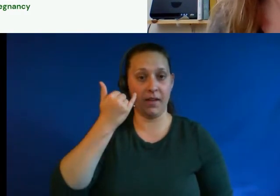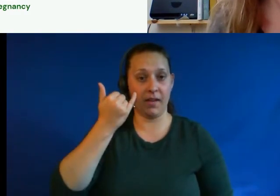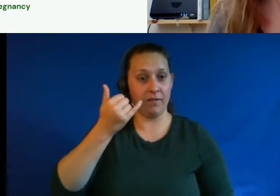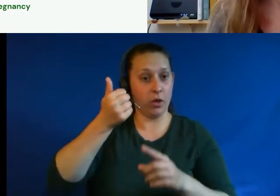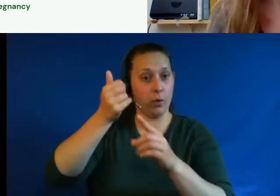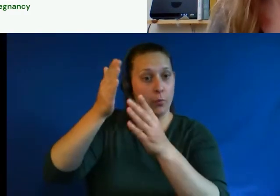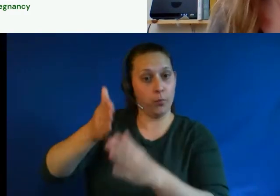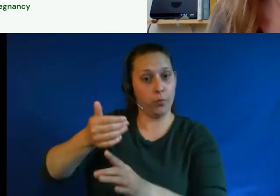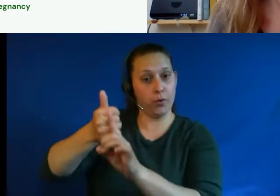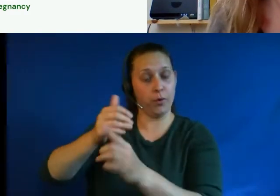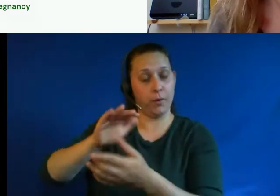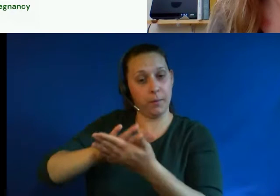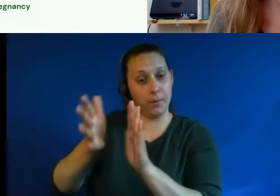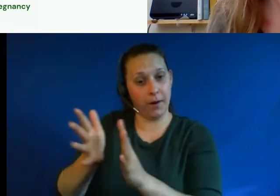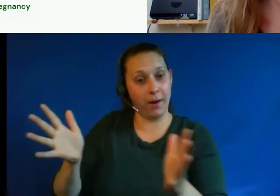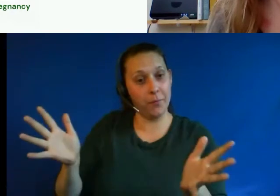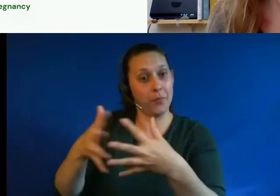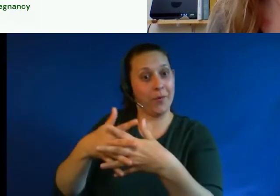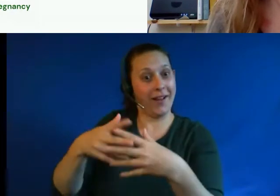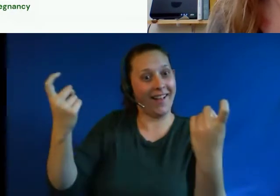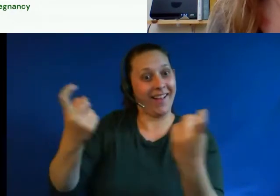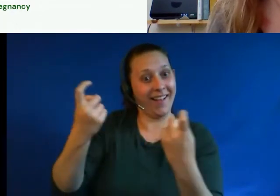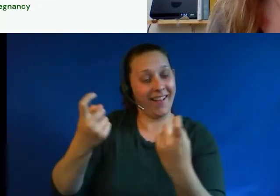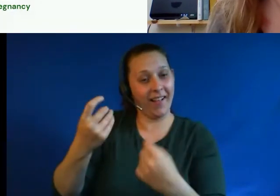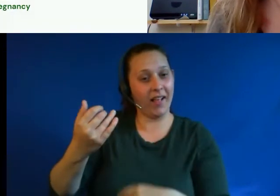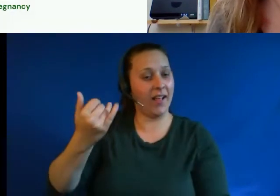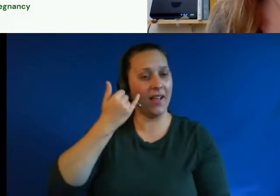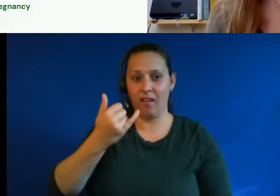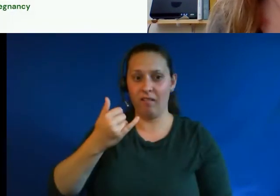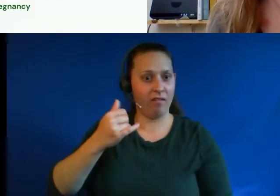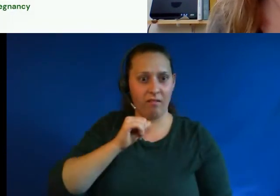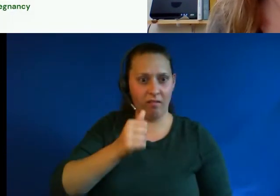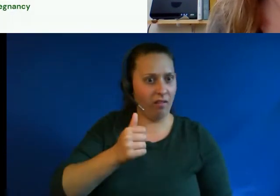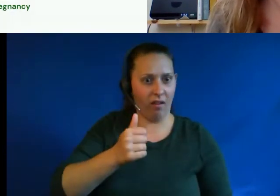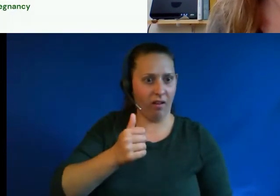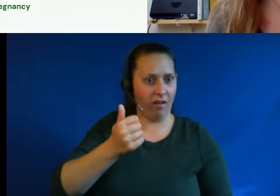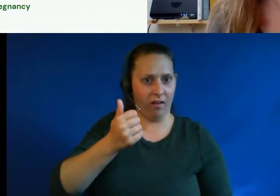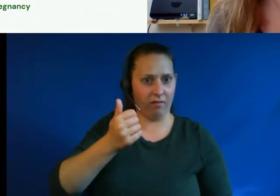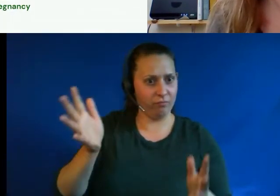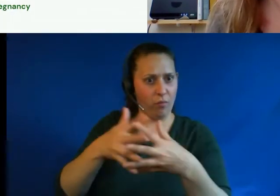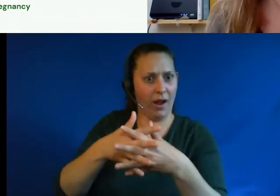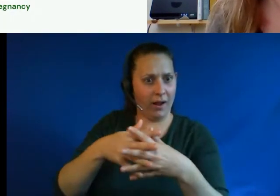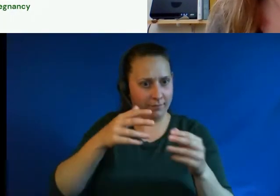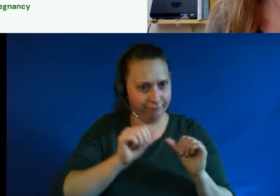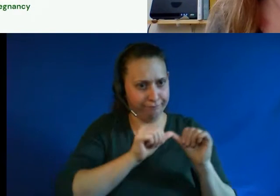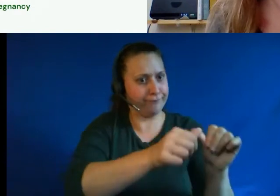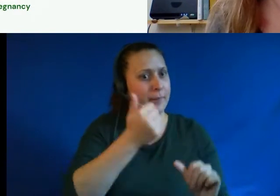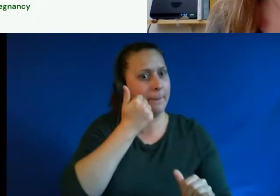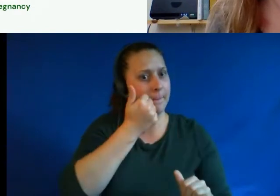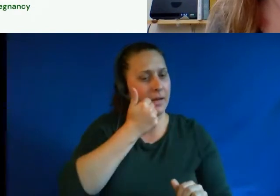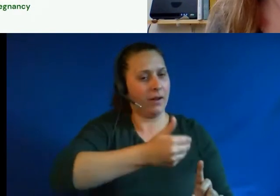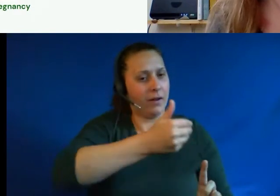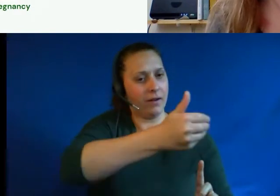the process is celebrated. However, if the menstruator does not become pregnant and menstruation takes place, the process